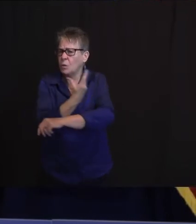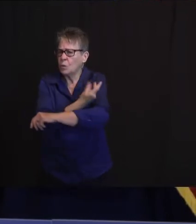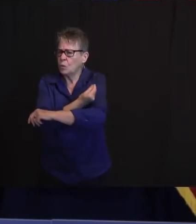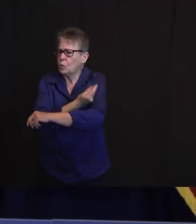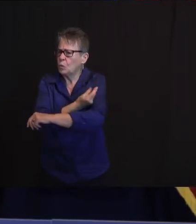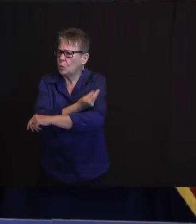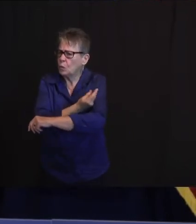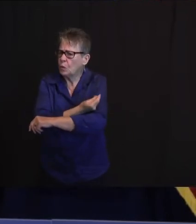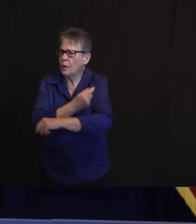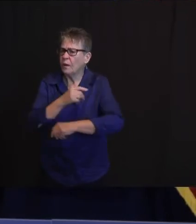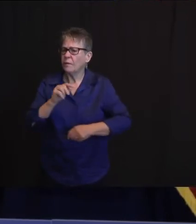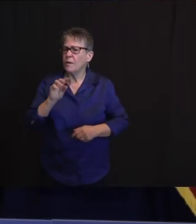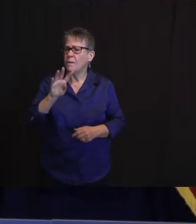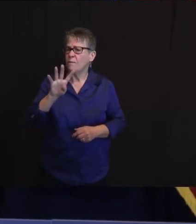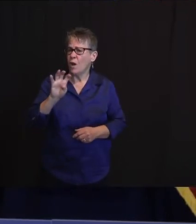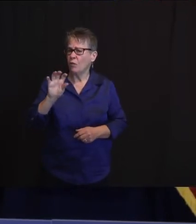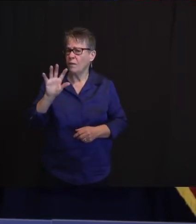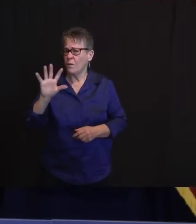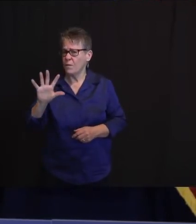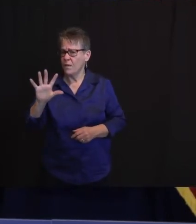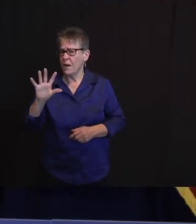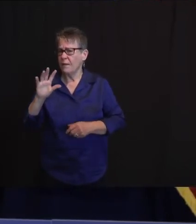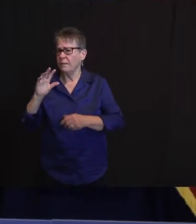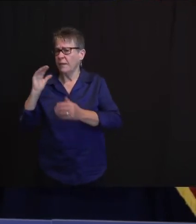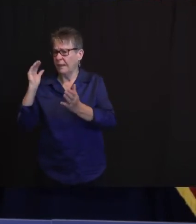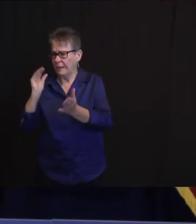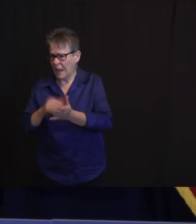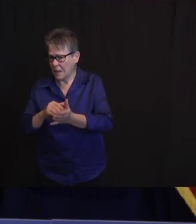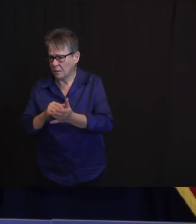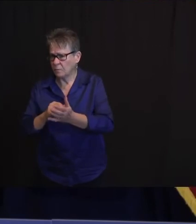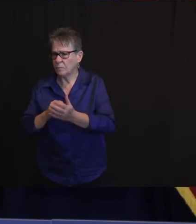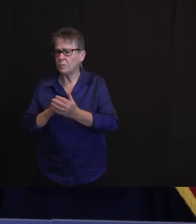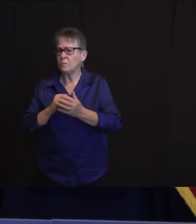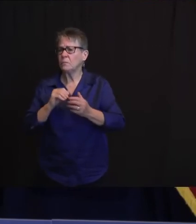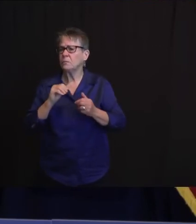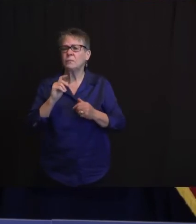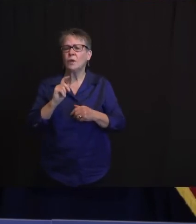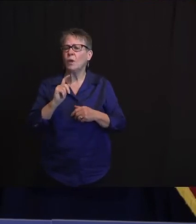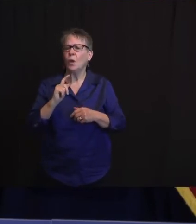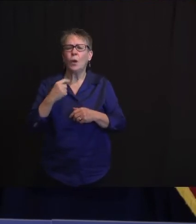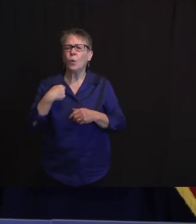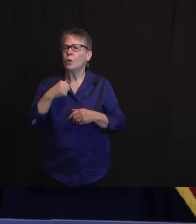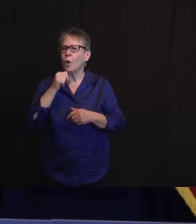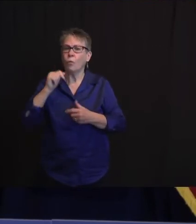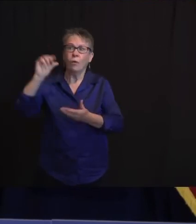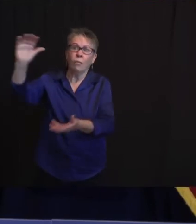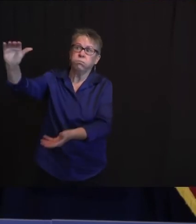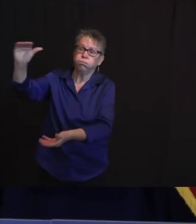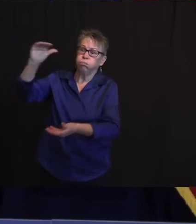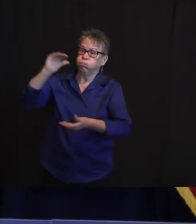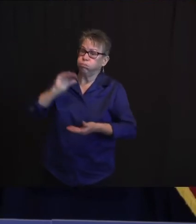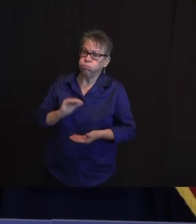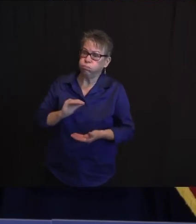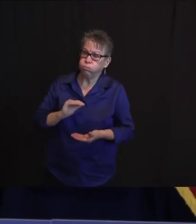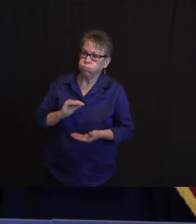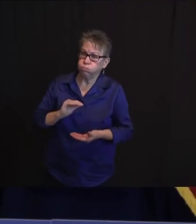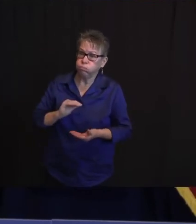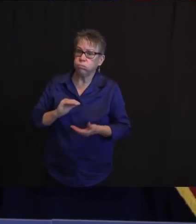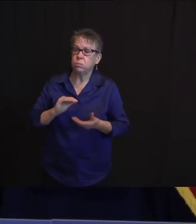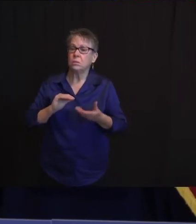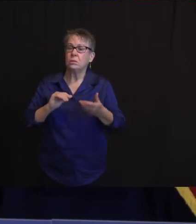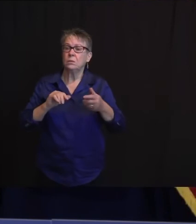405,000 doses. We do not stockpile. We put the order in Tiberias, and then the federal government sends